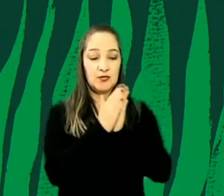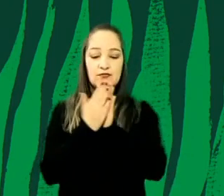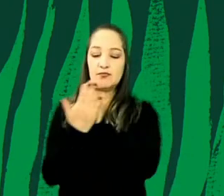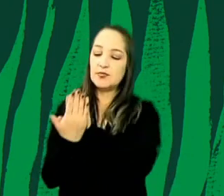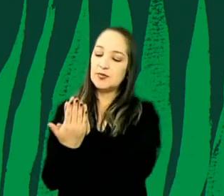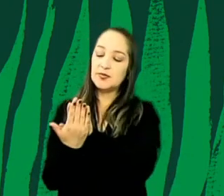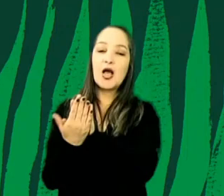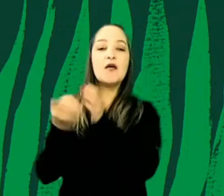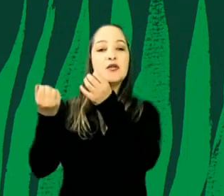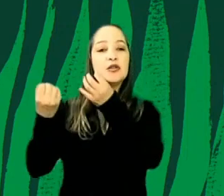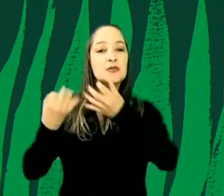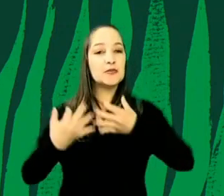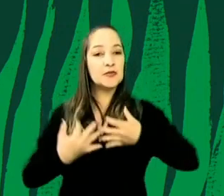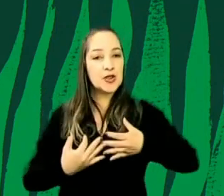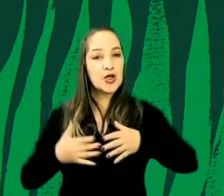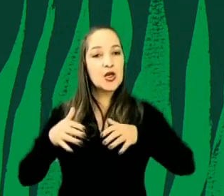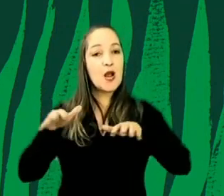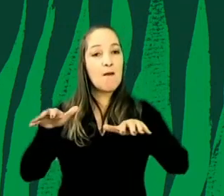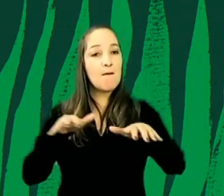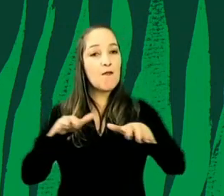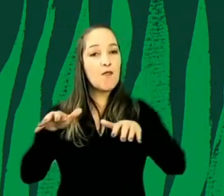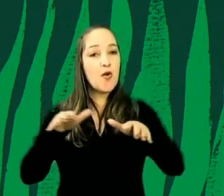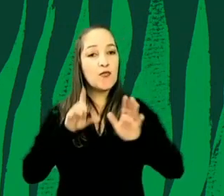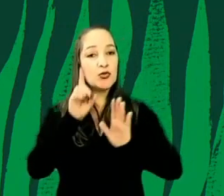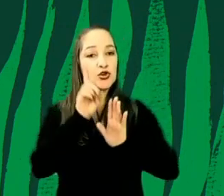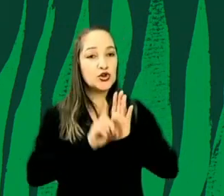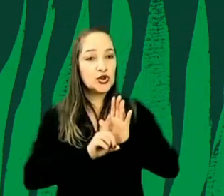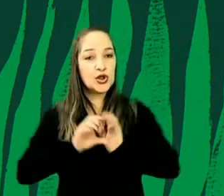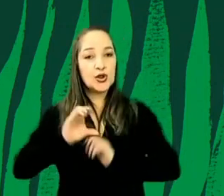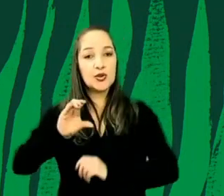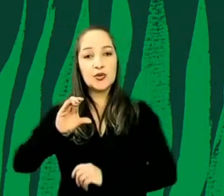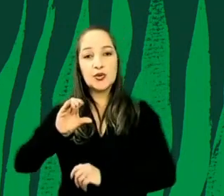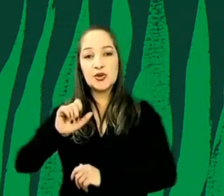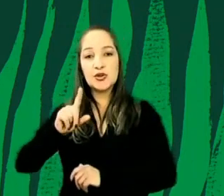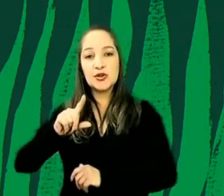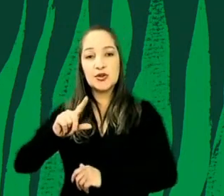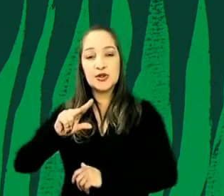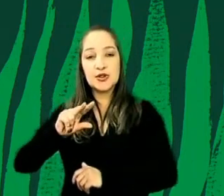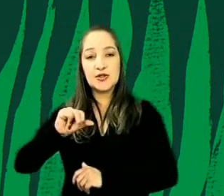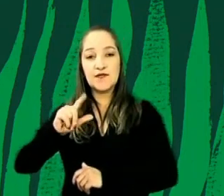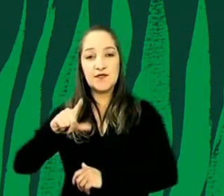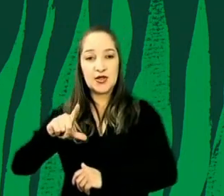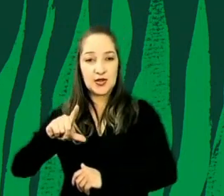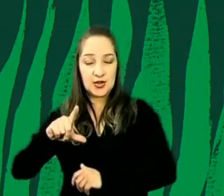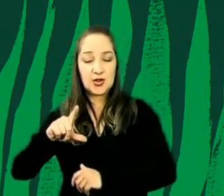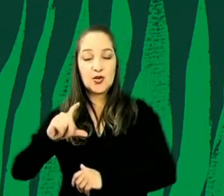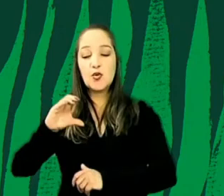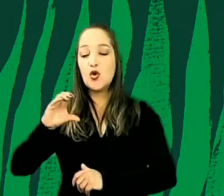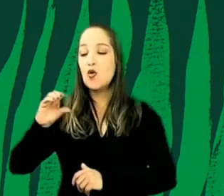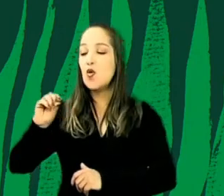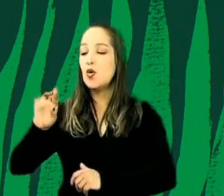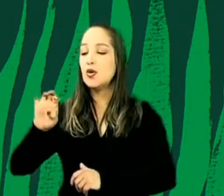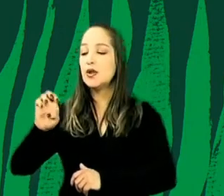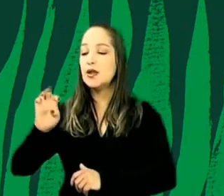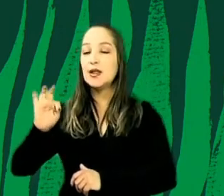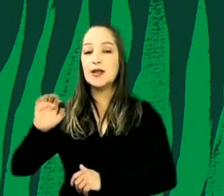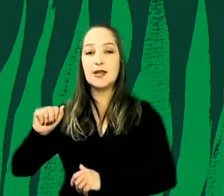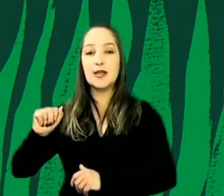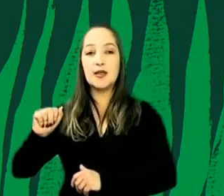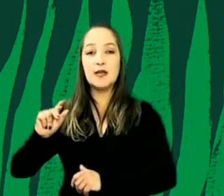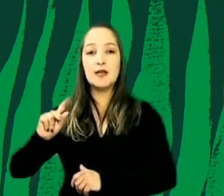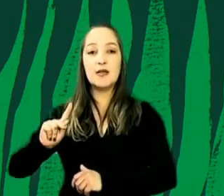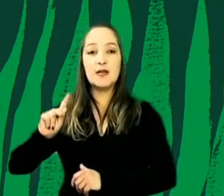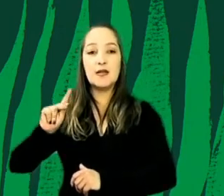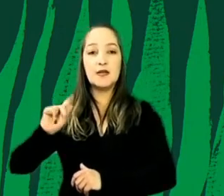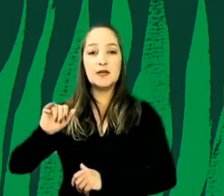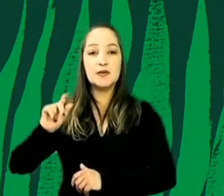You talk about the civil rights movements, Martin Luther King, Coretta King. What's the importance for these new, younger generations